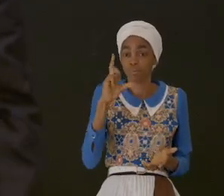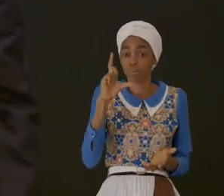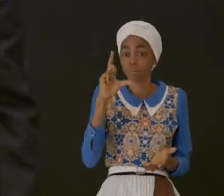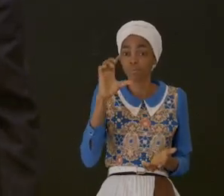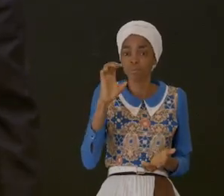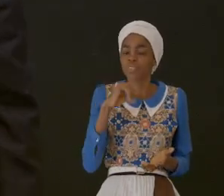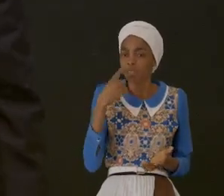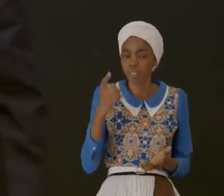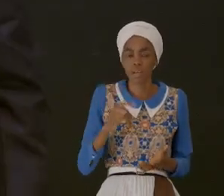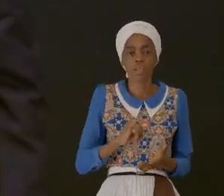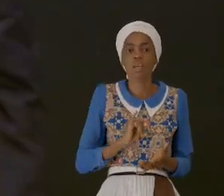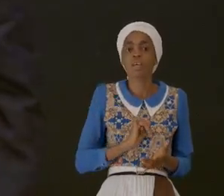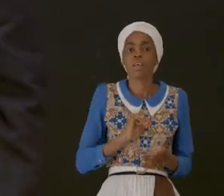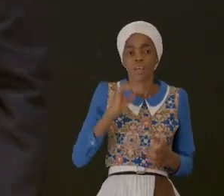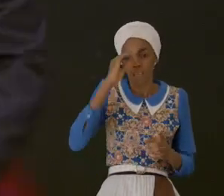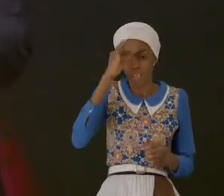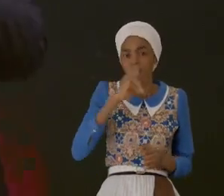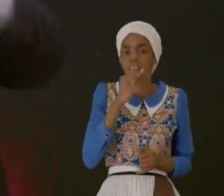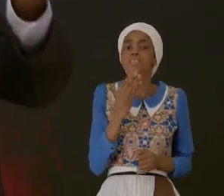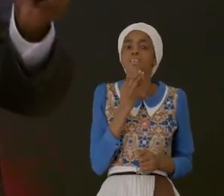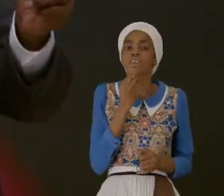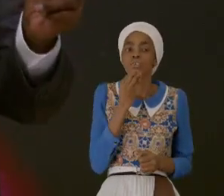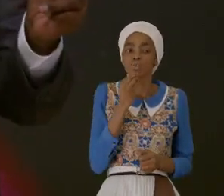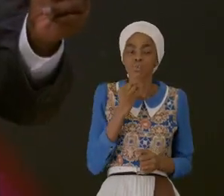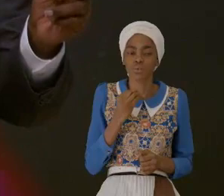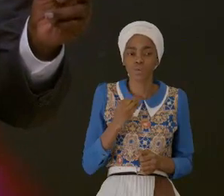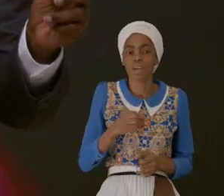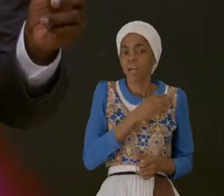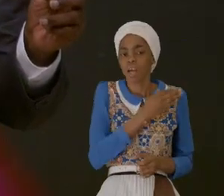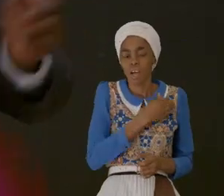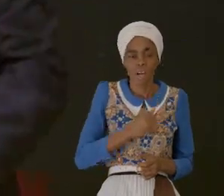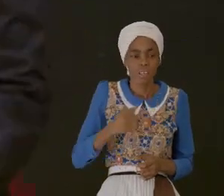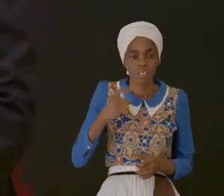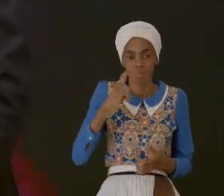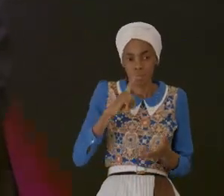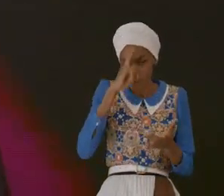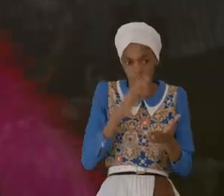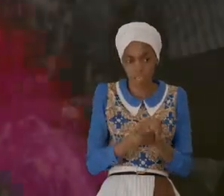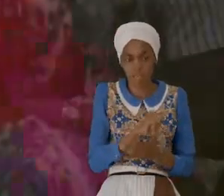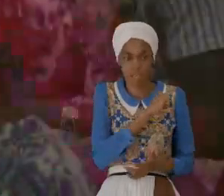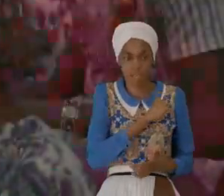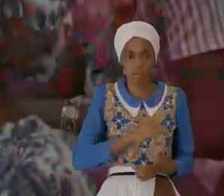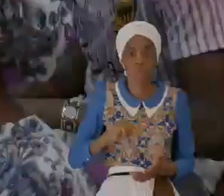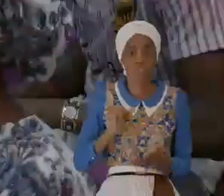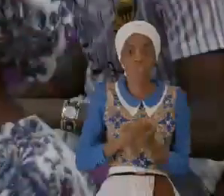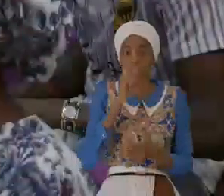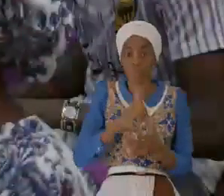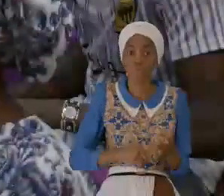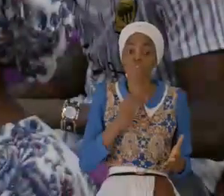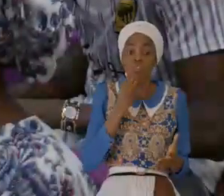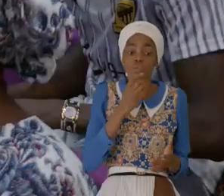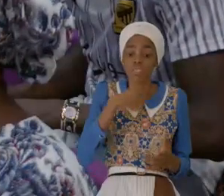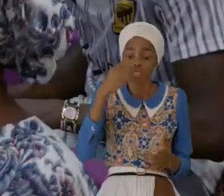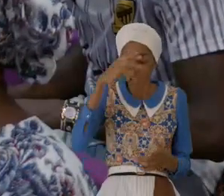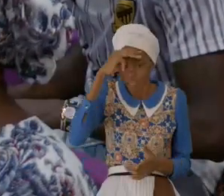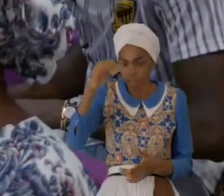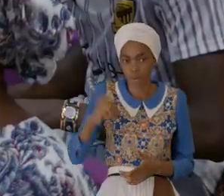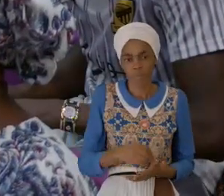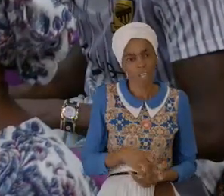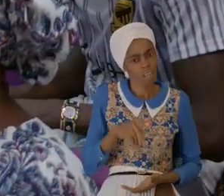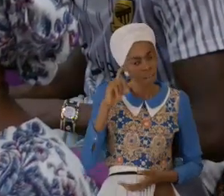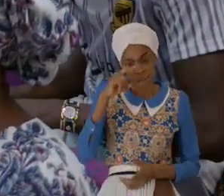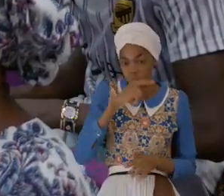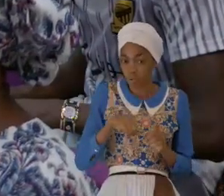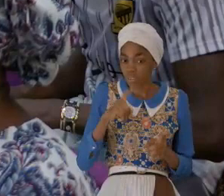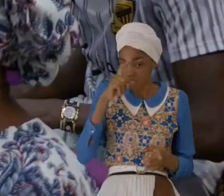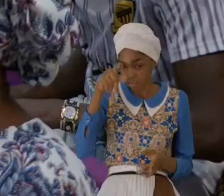he believes circumcision. That's what the deceivers were saying. And they were saying, actually, Paul, he